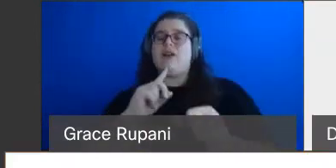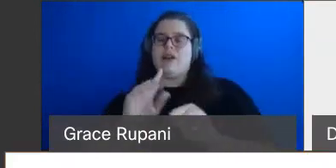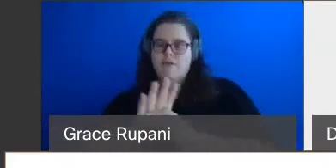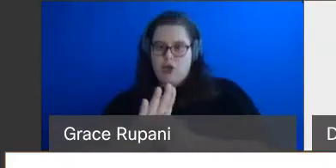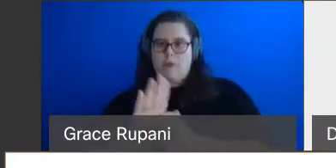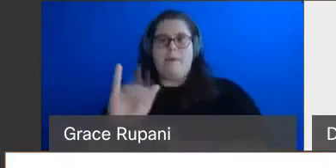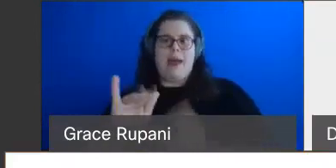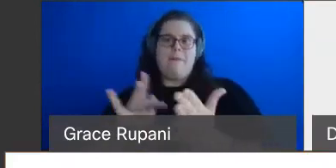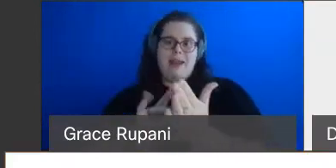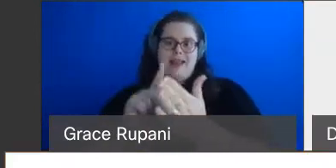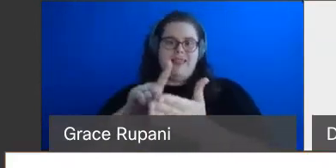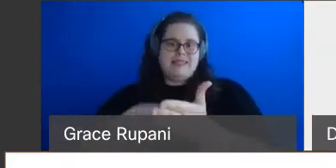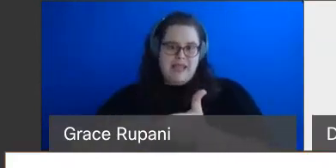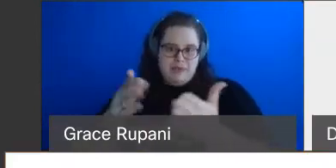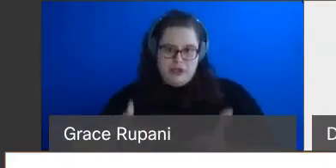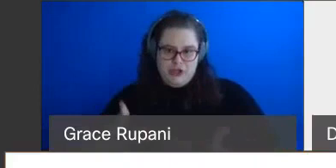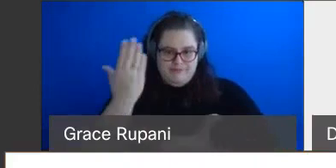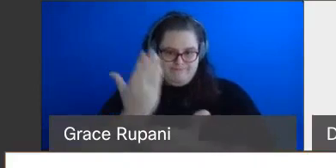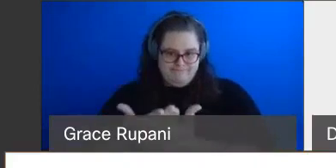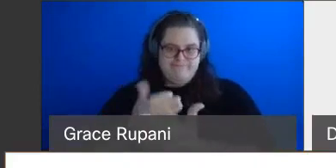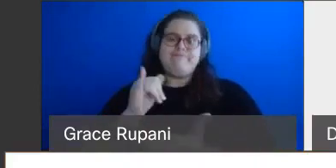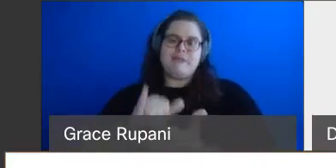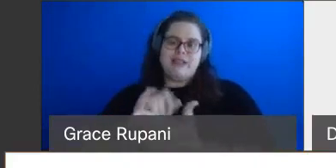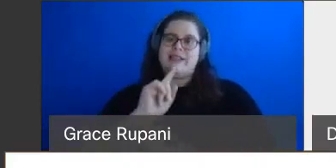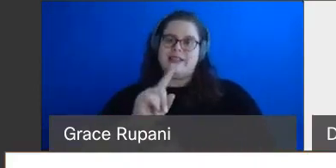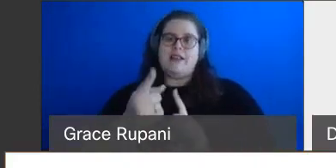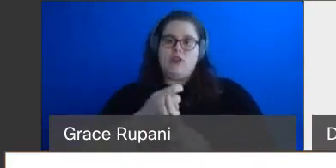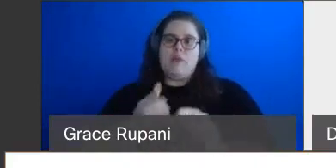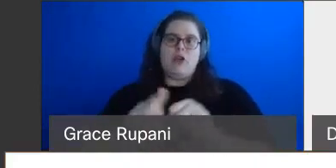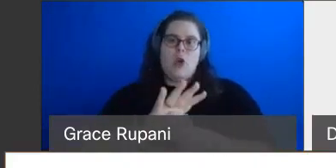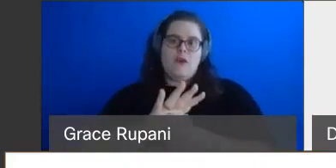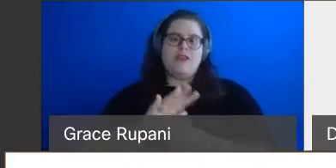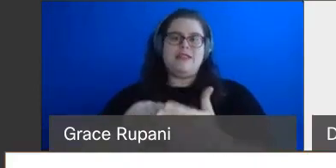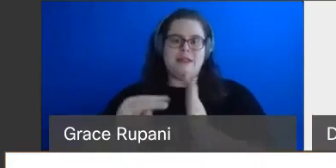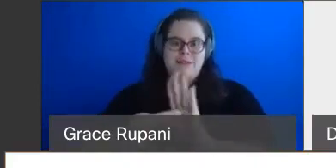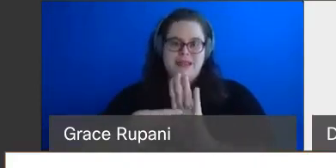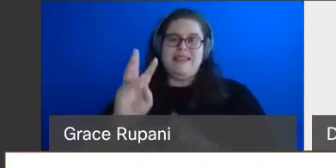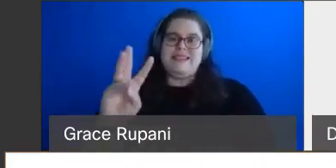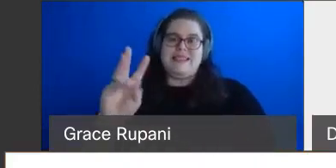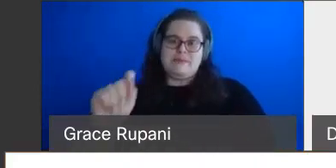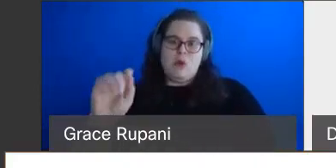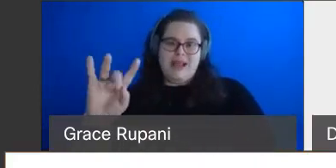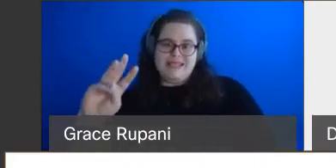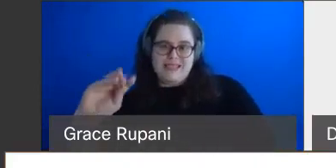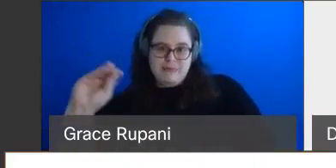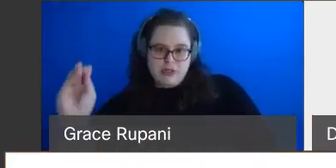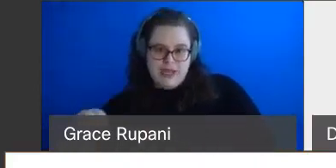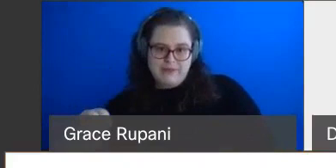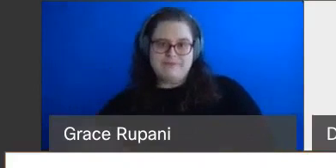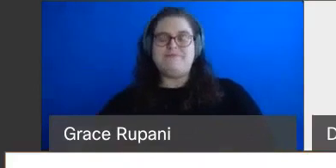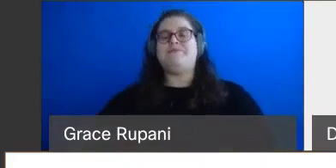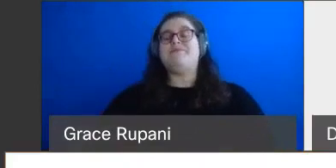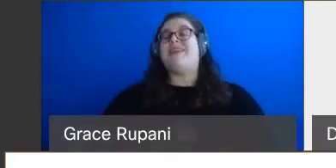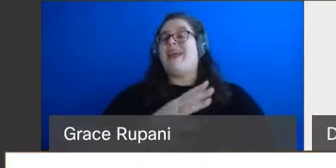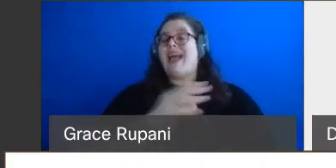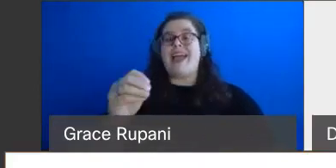a rate of 6.86%. And overall, as I said, there have been 376 people, which